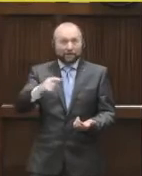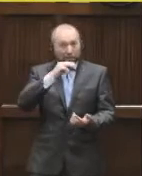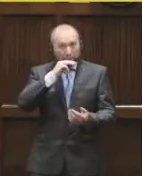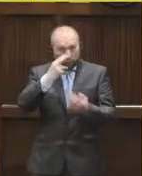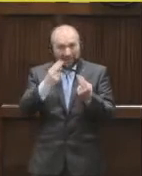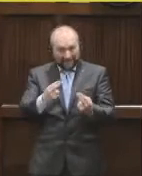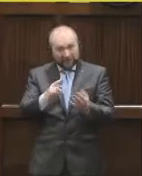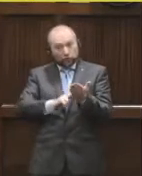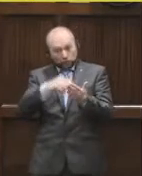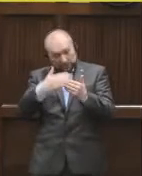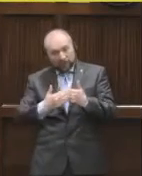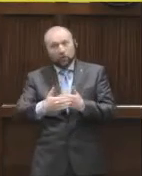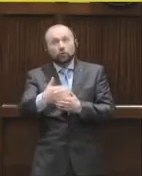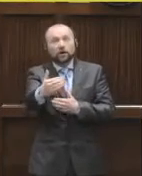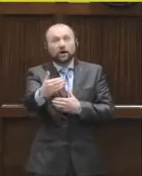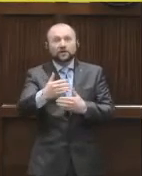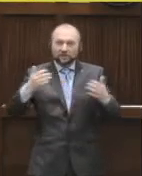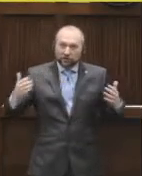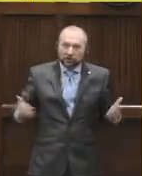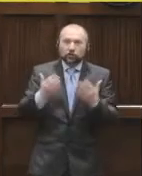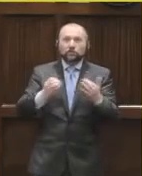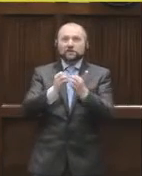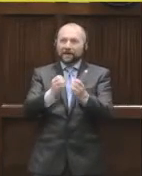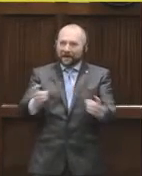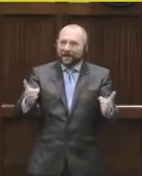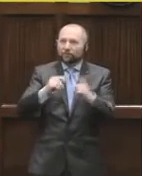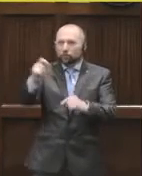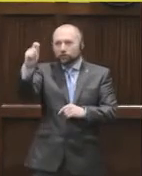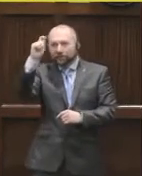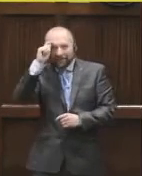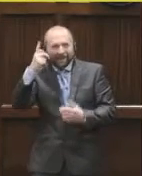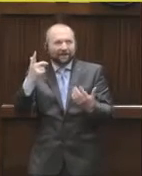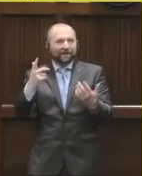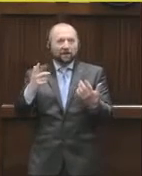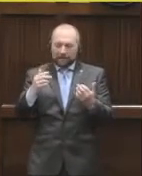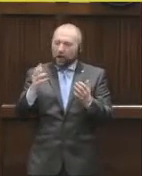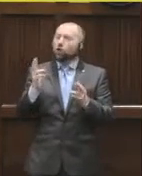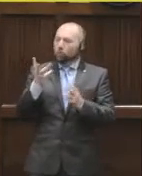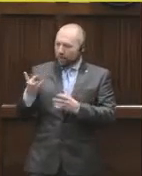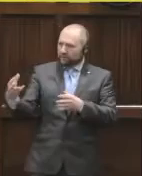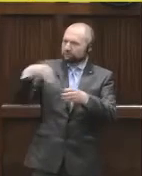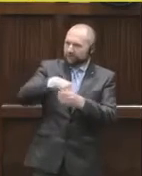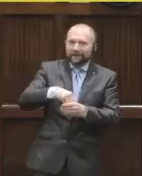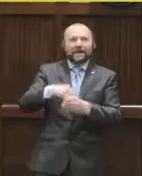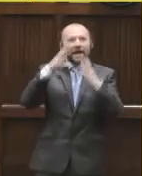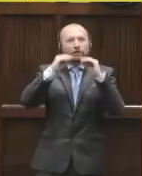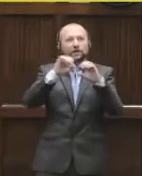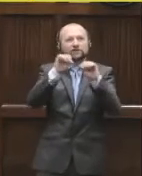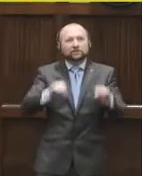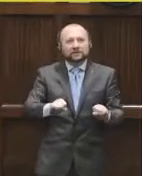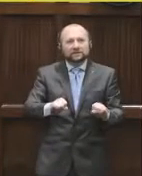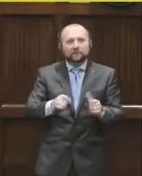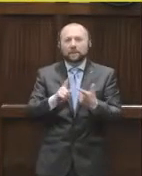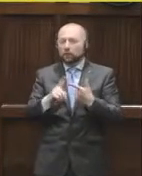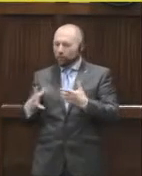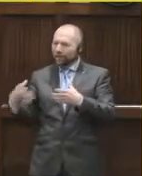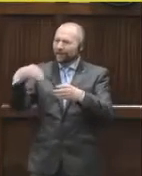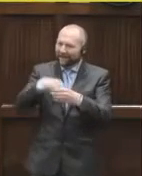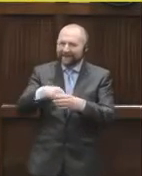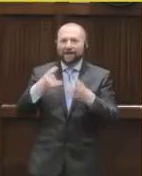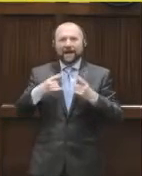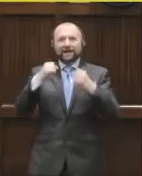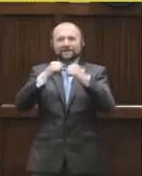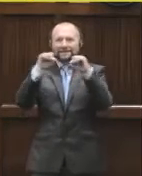build on that and ensure that it is incorporated in our education system, in our health system, in all of the services that